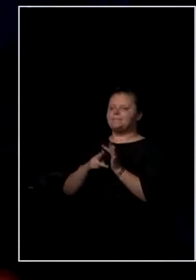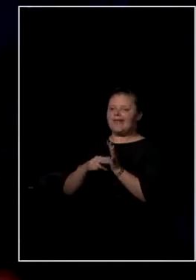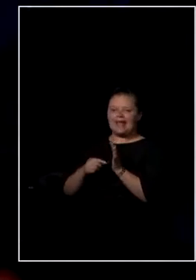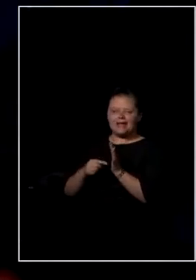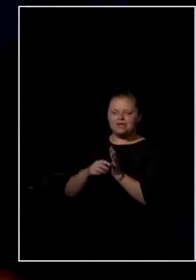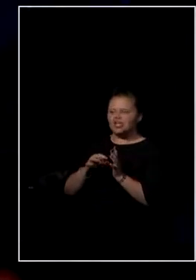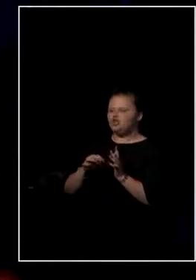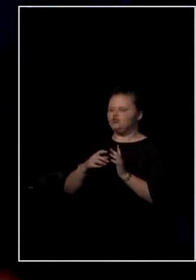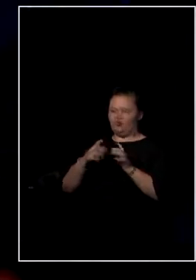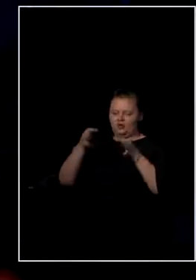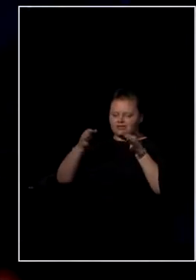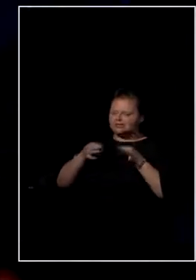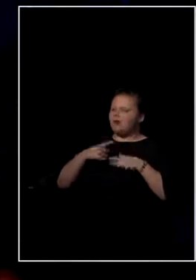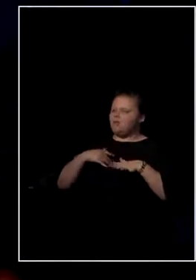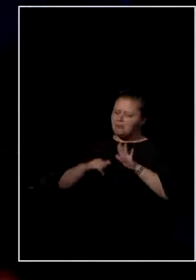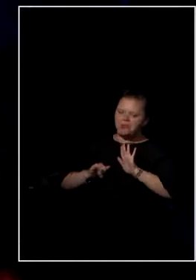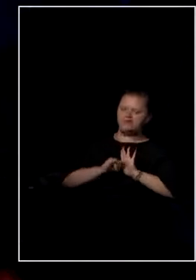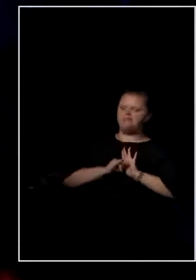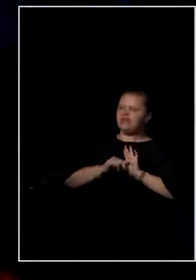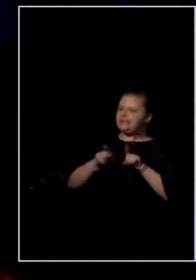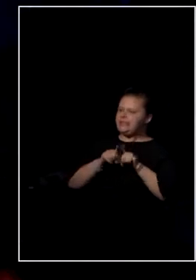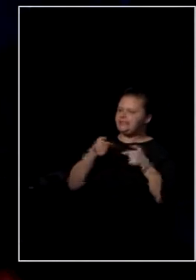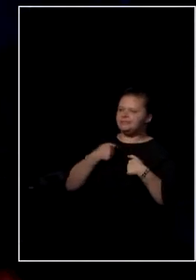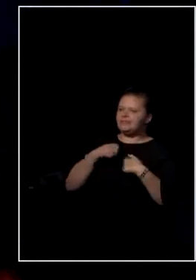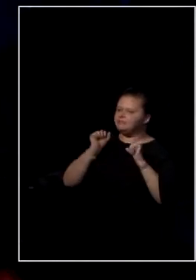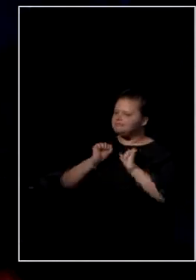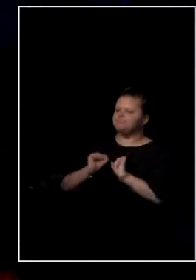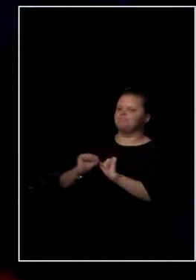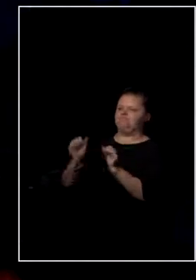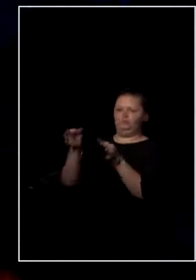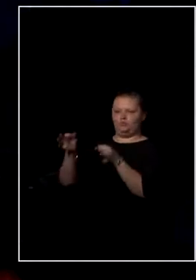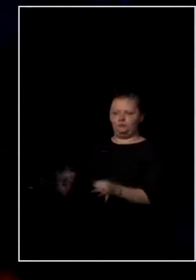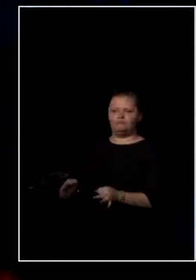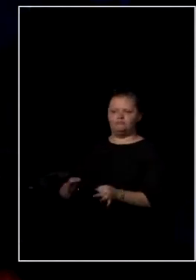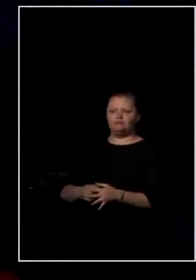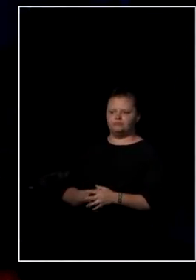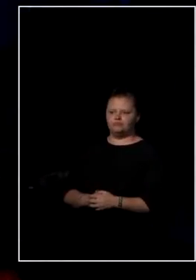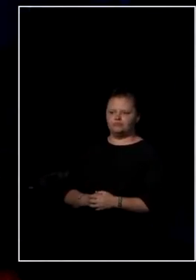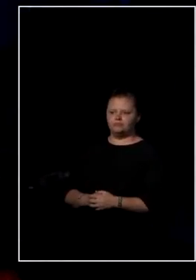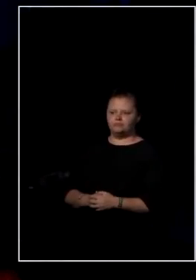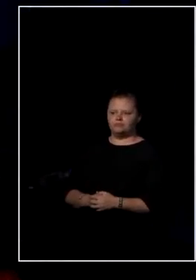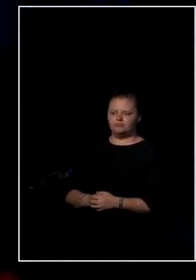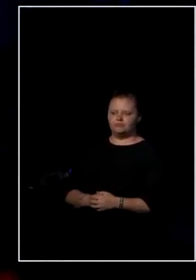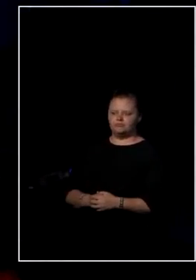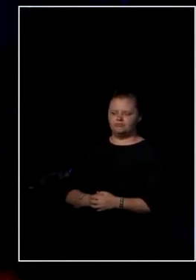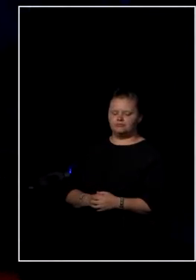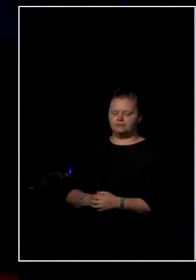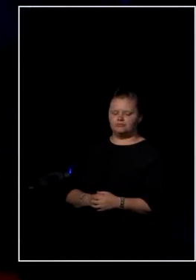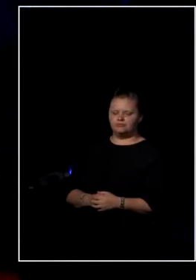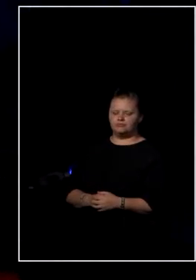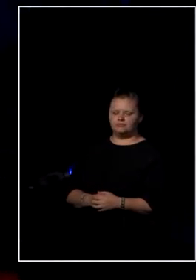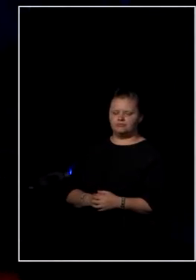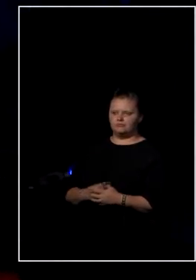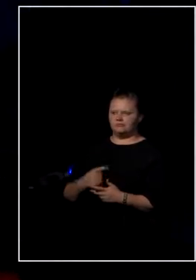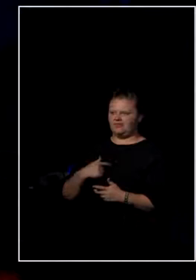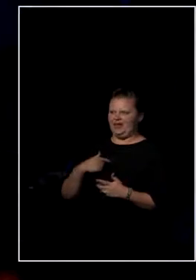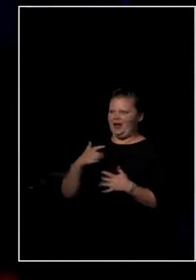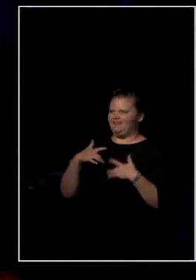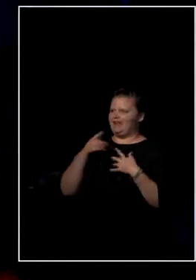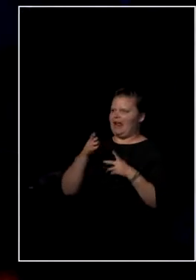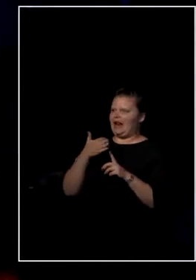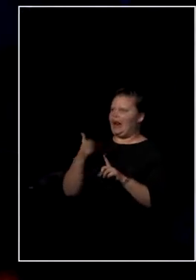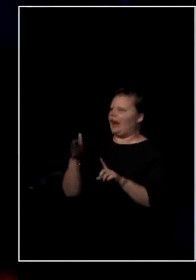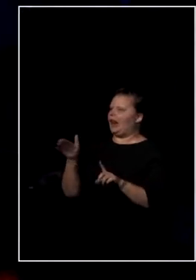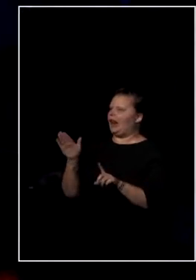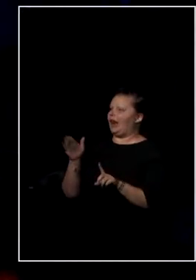the way I have chosen to identify. It is a choice. I already feel like I'm rambling, Jacinta.